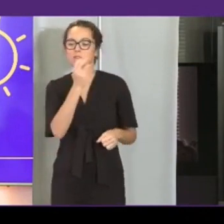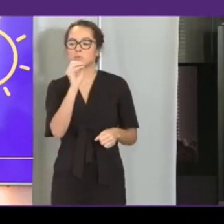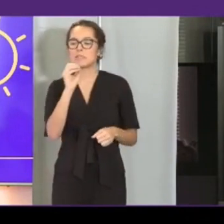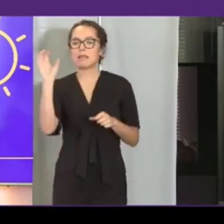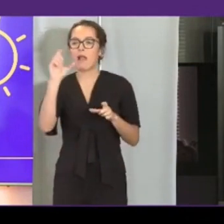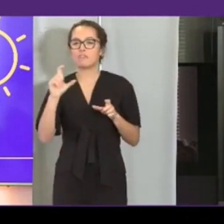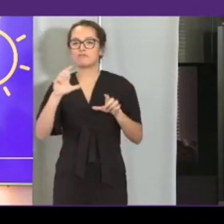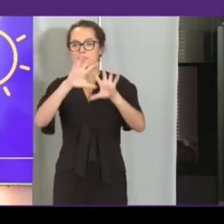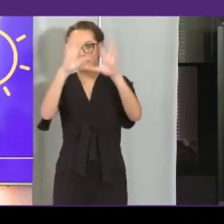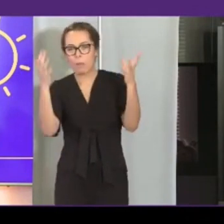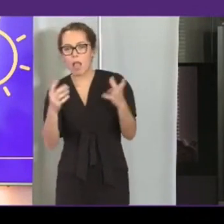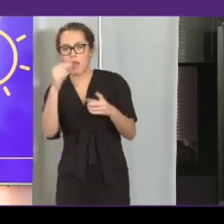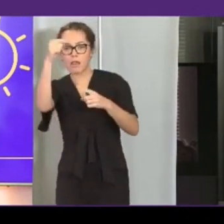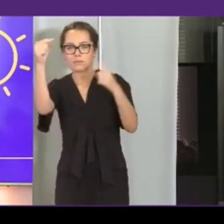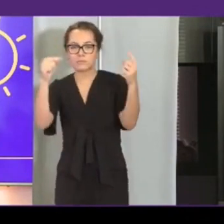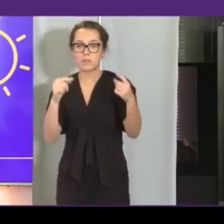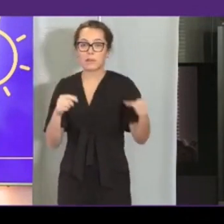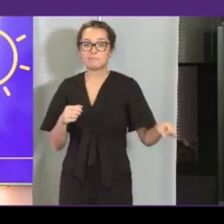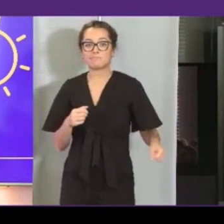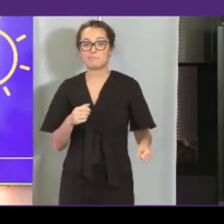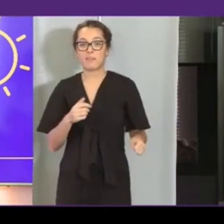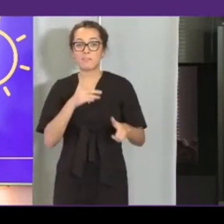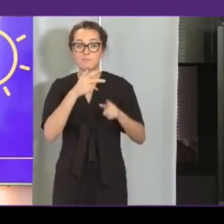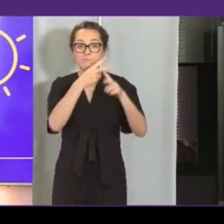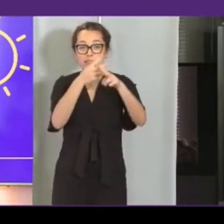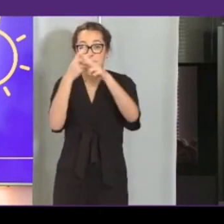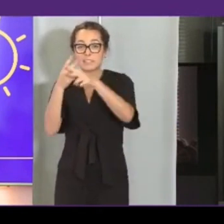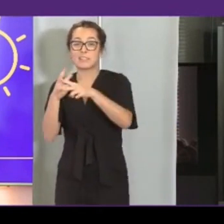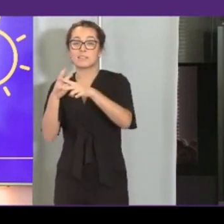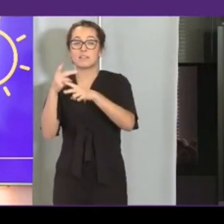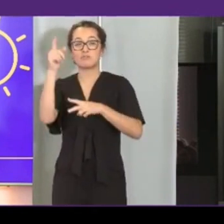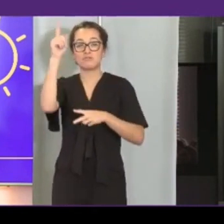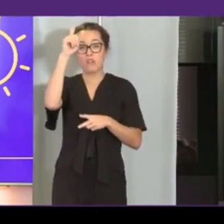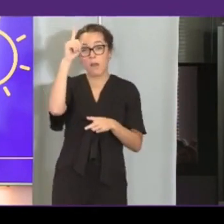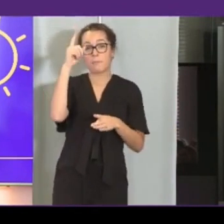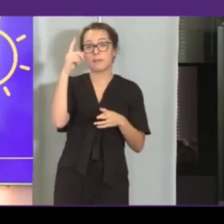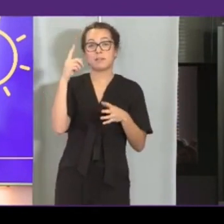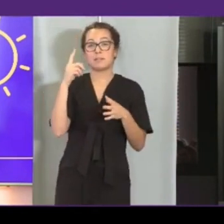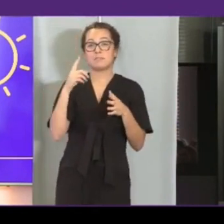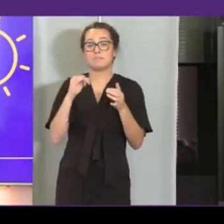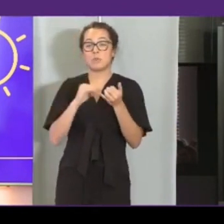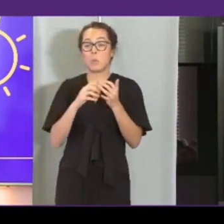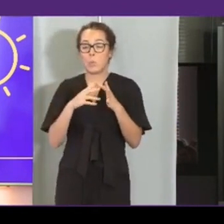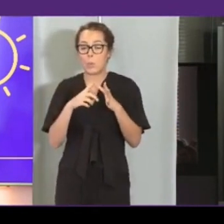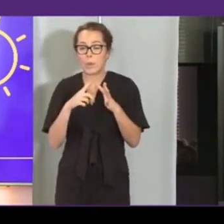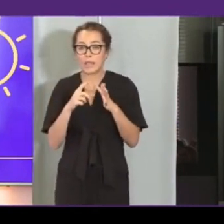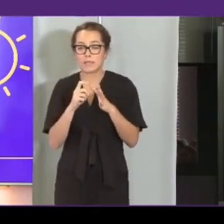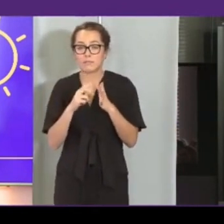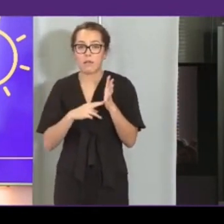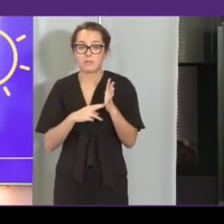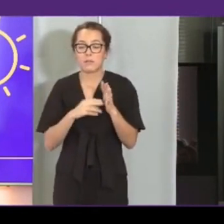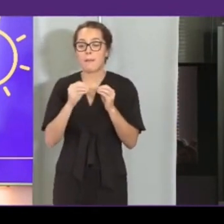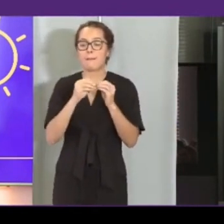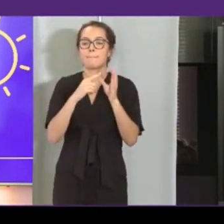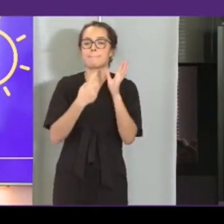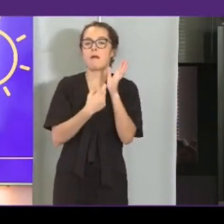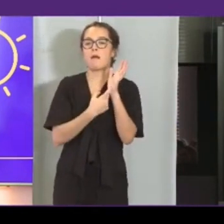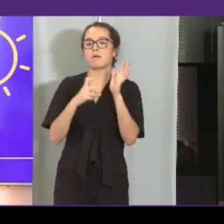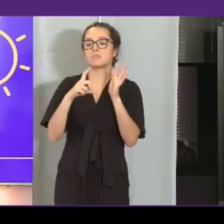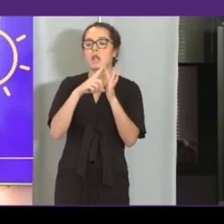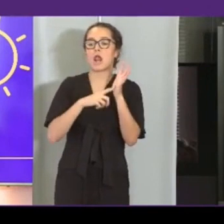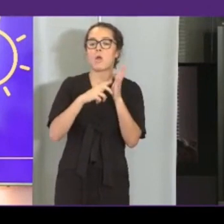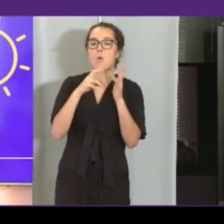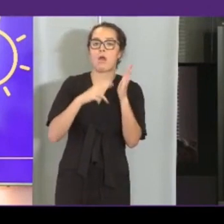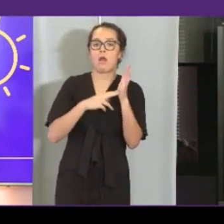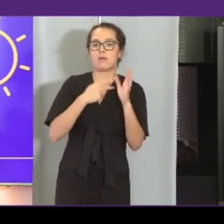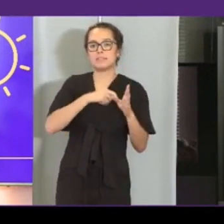it to events across Europe. So we've been to Germany, Stuttgart, Lund in Sweden, and Barcelona in Spain. And I think